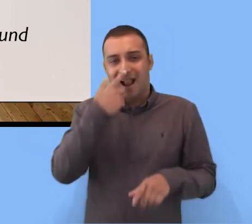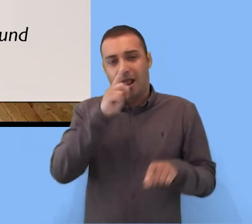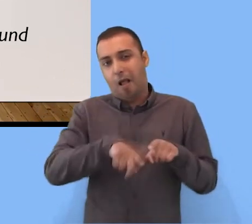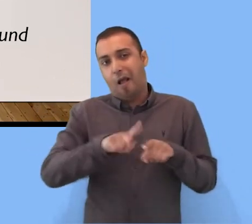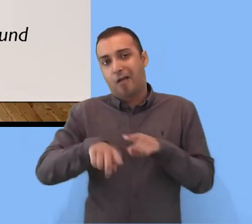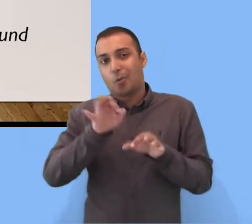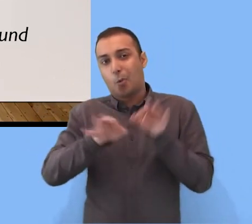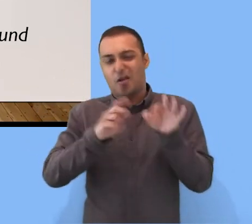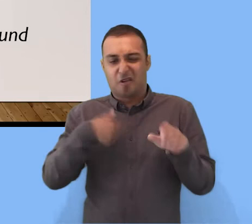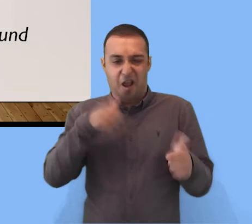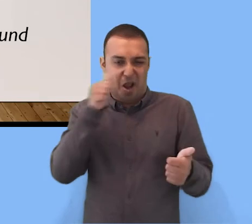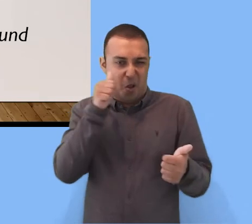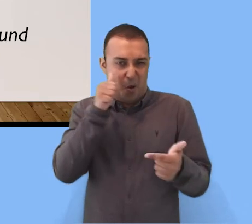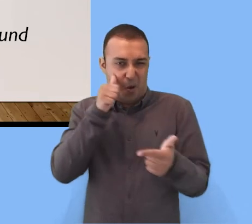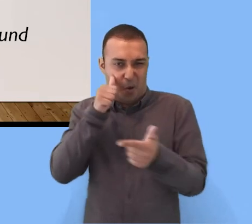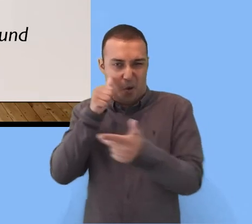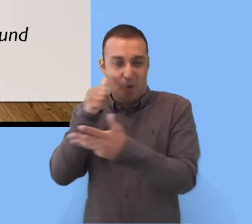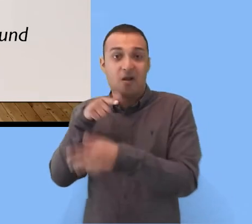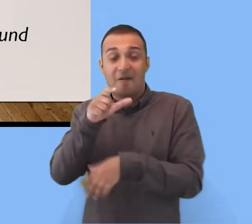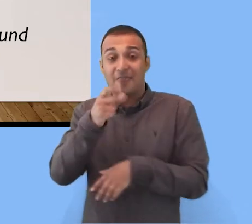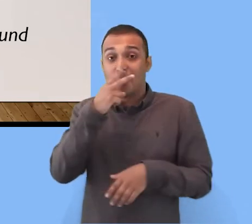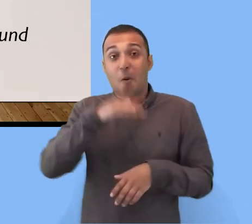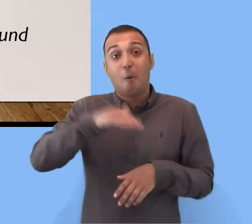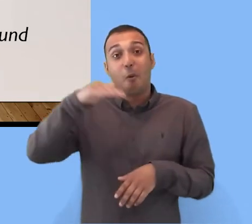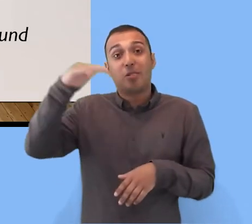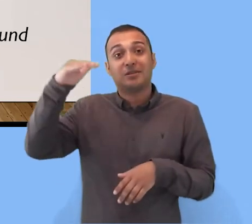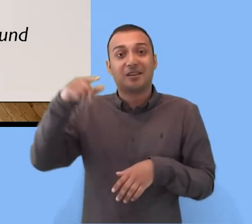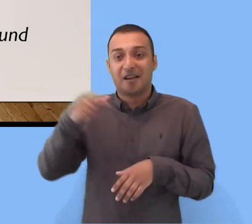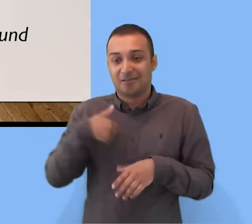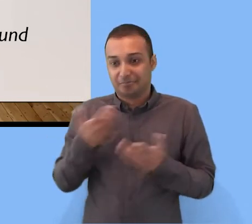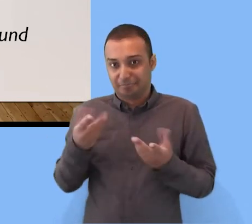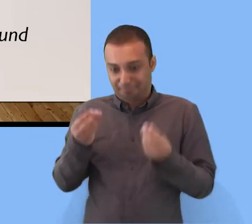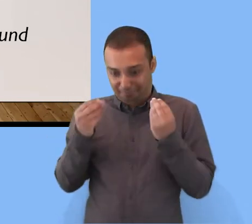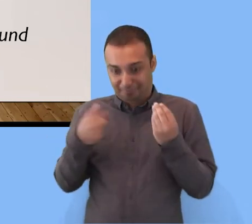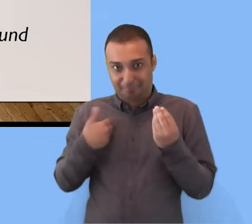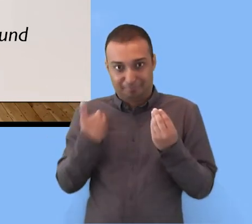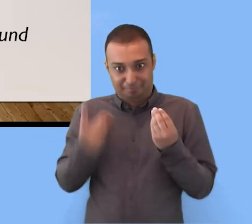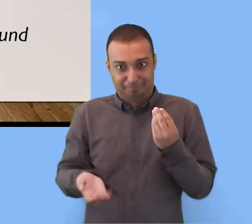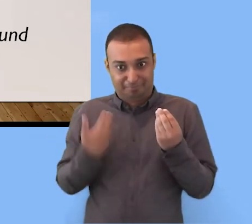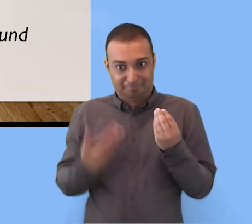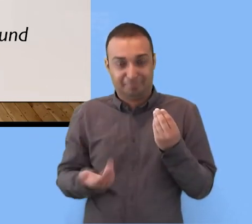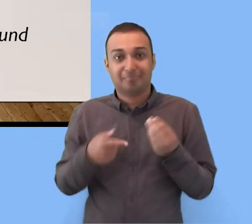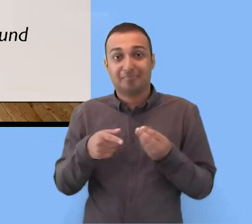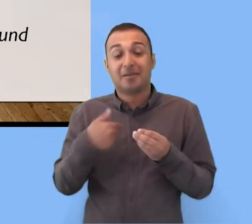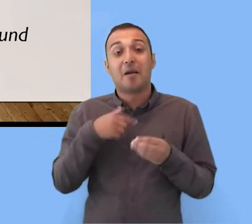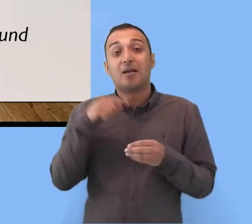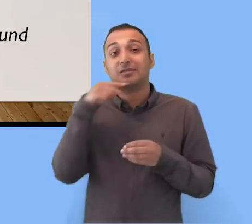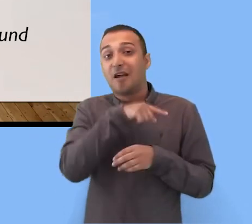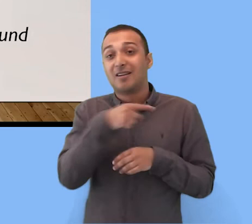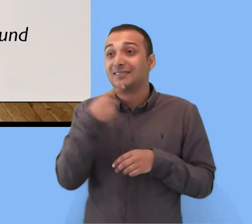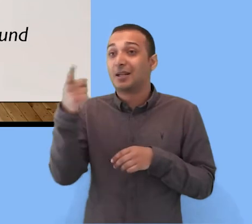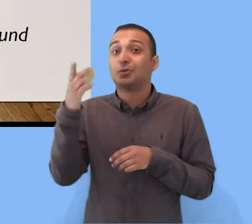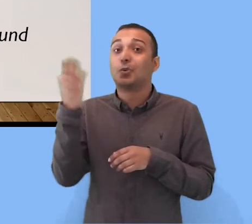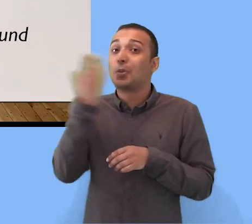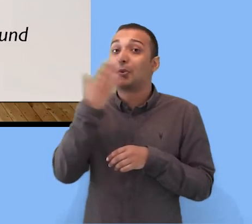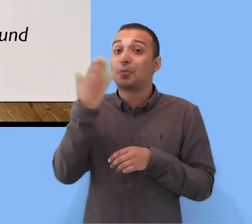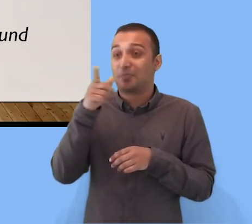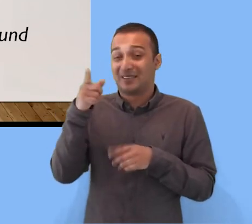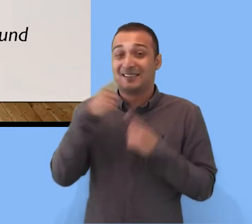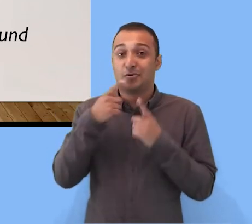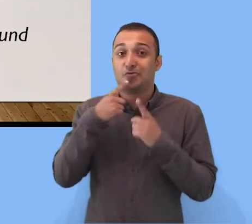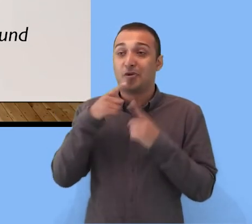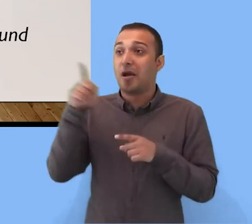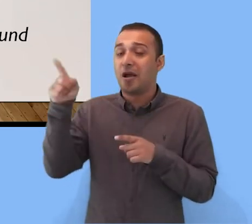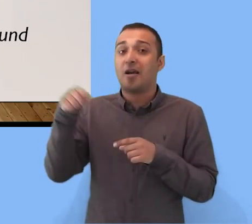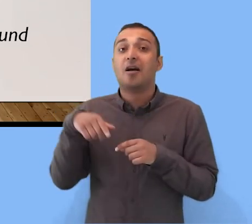But as they got older, I couldn't. My son's first comment to his first teacher in school was, Do you know how the electricity gets to the